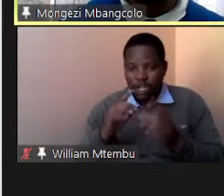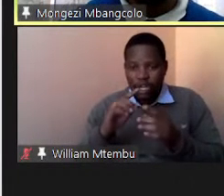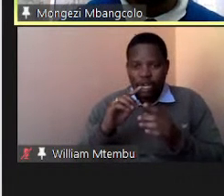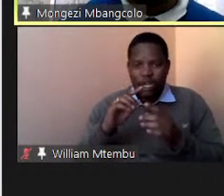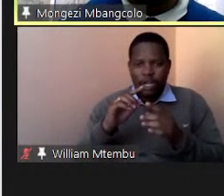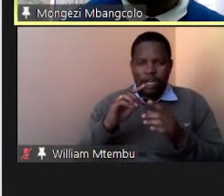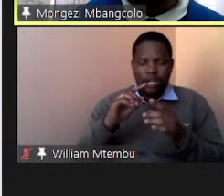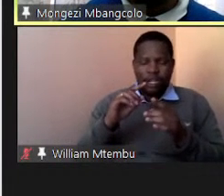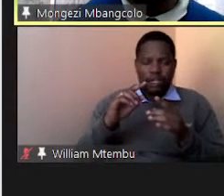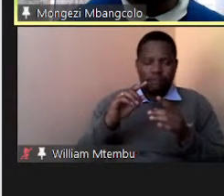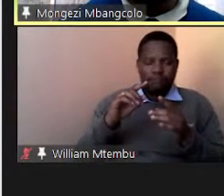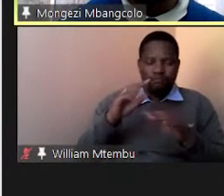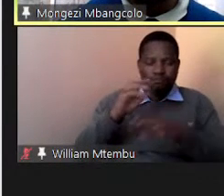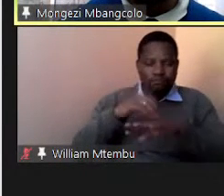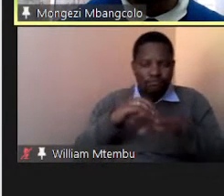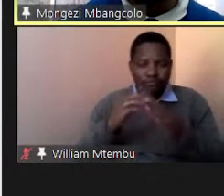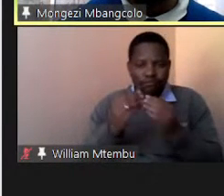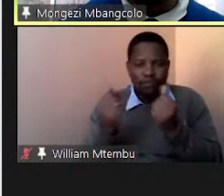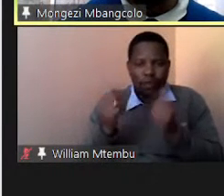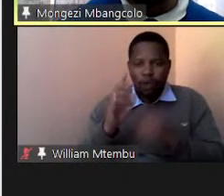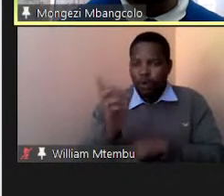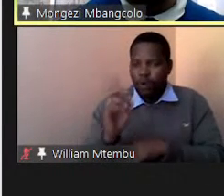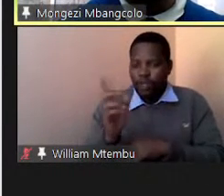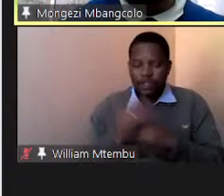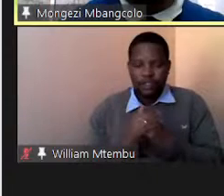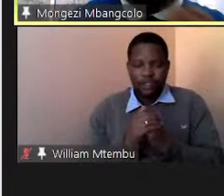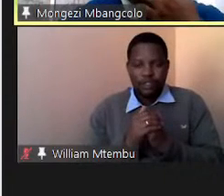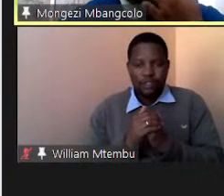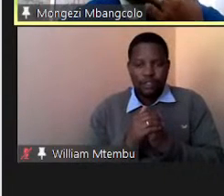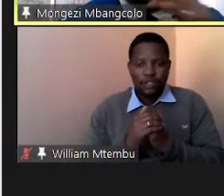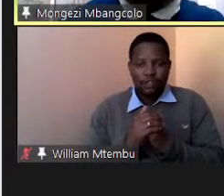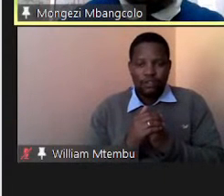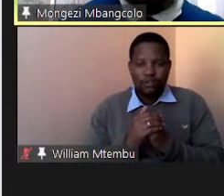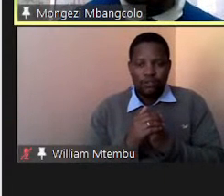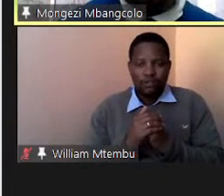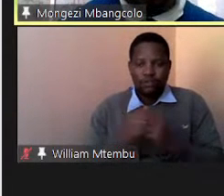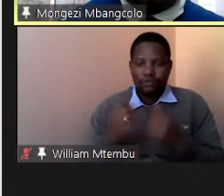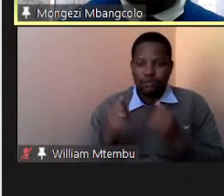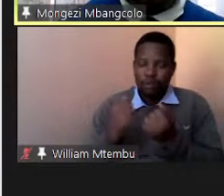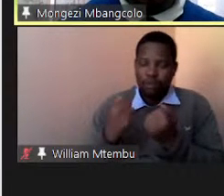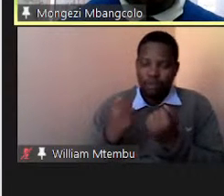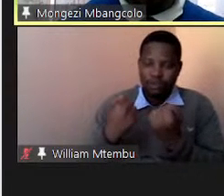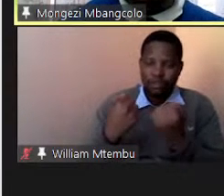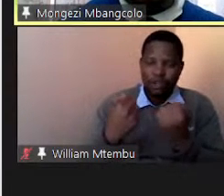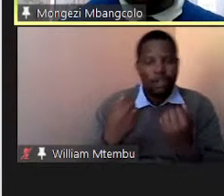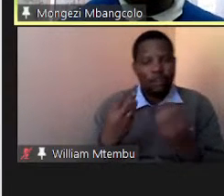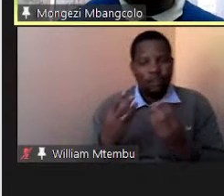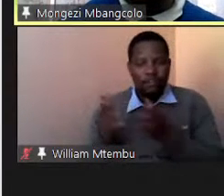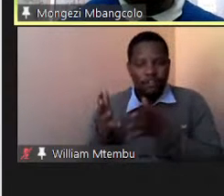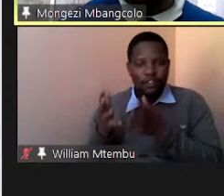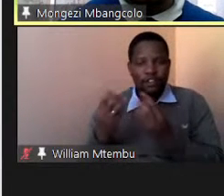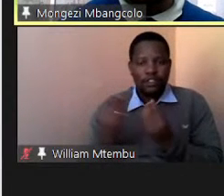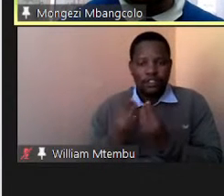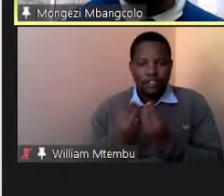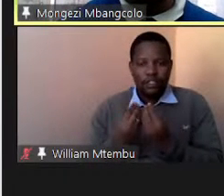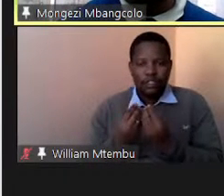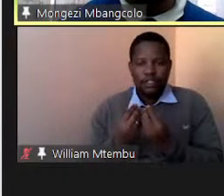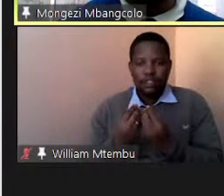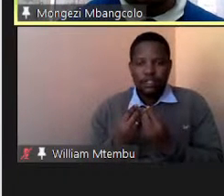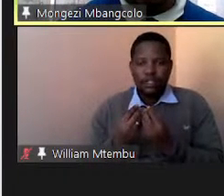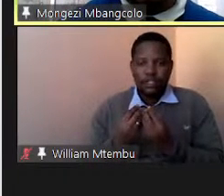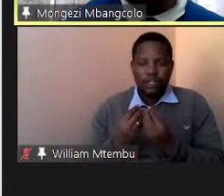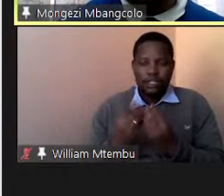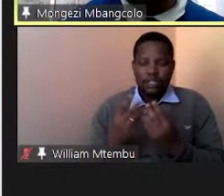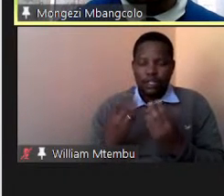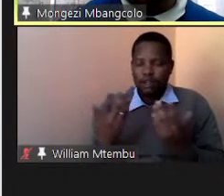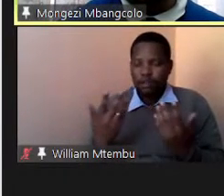solutions, interventions needed to drive these? So there was inclusivity,